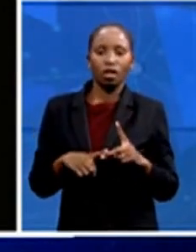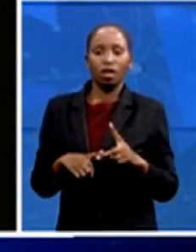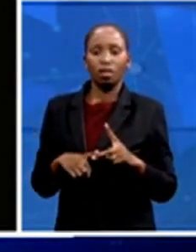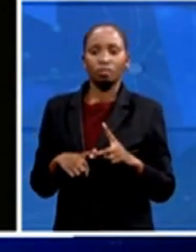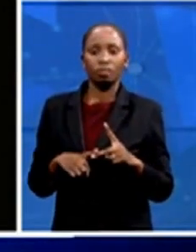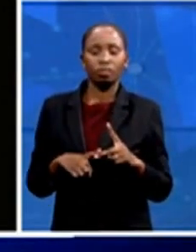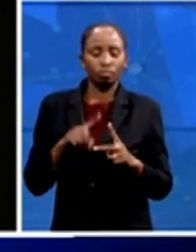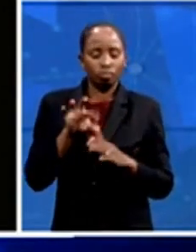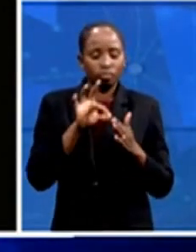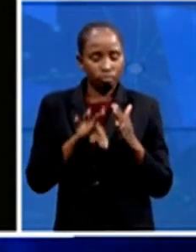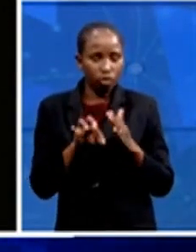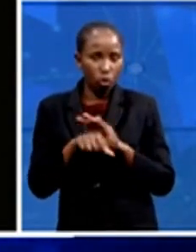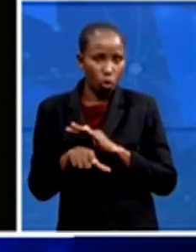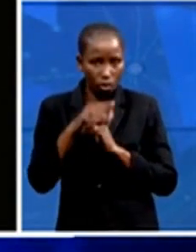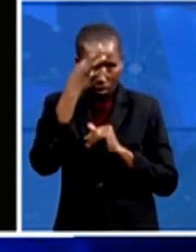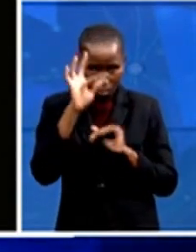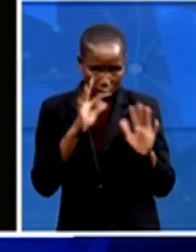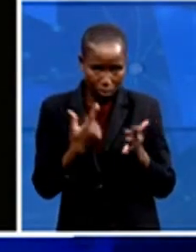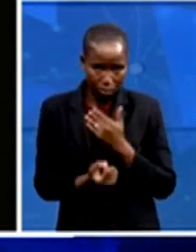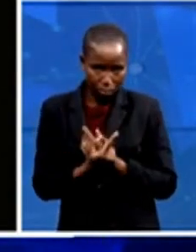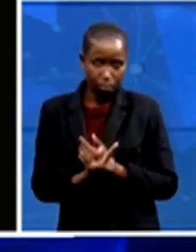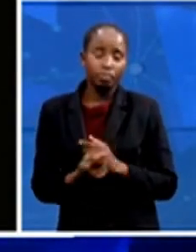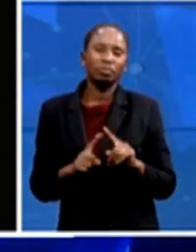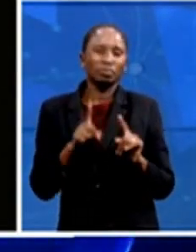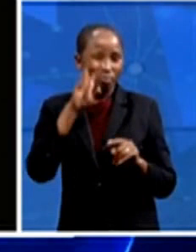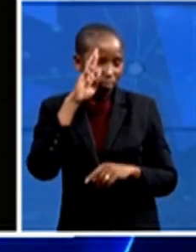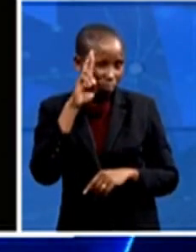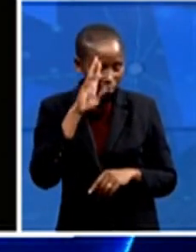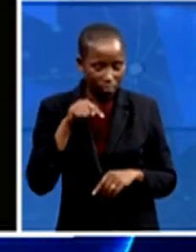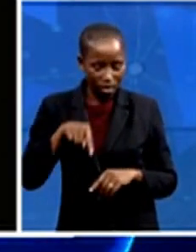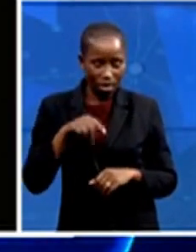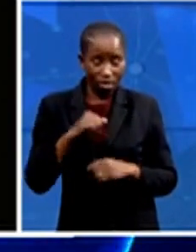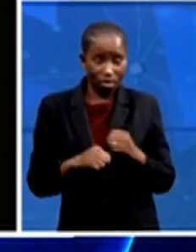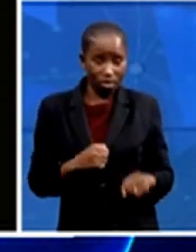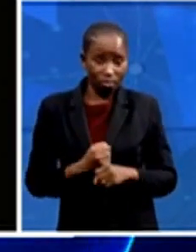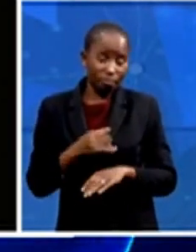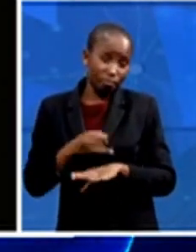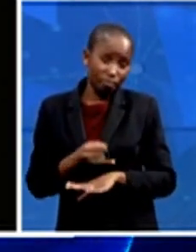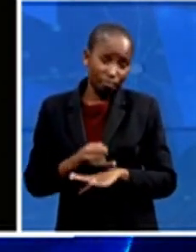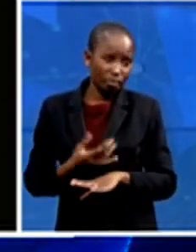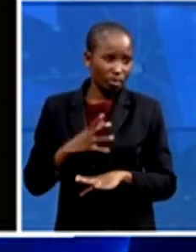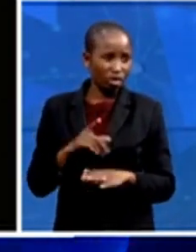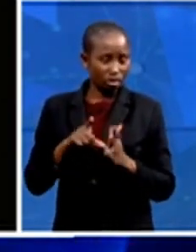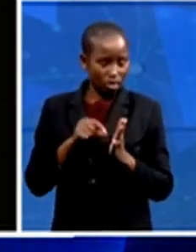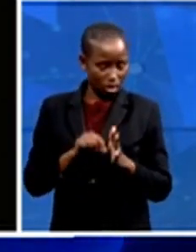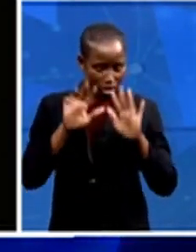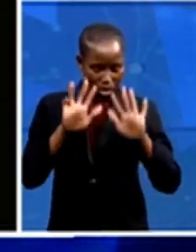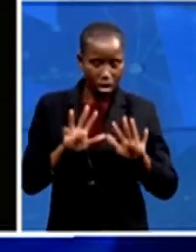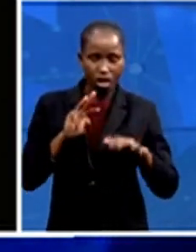you'll remember, but earlier on this year, following an NEC meeting around the 9th of May, the ANC's Jessie Duarte had